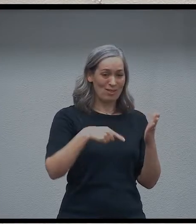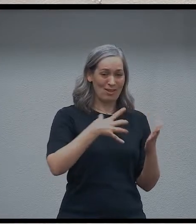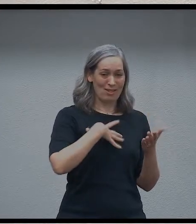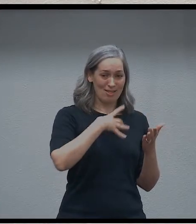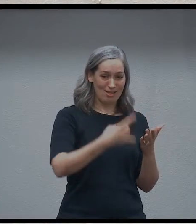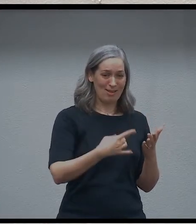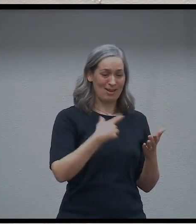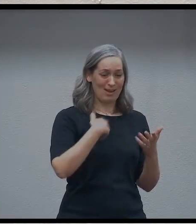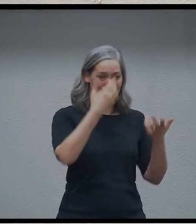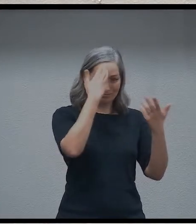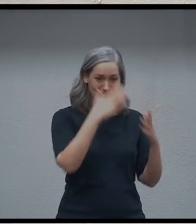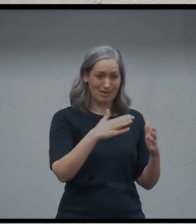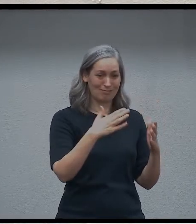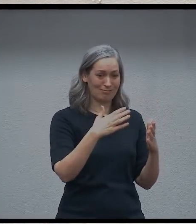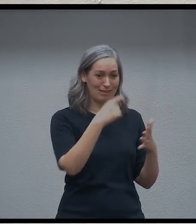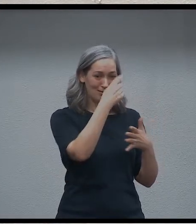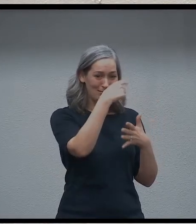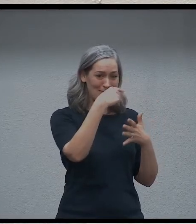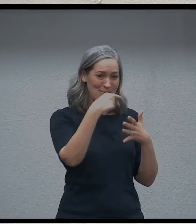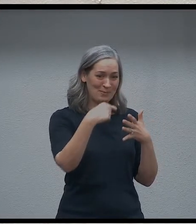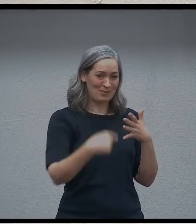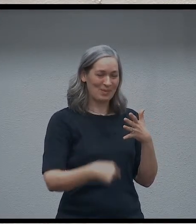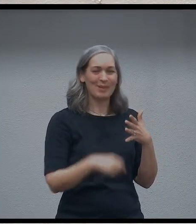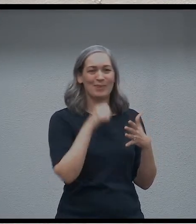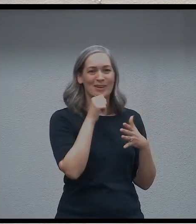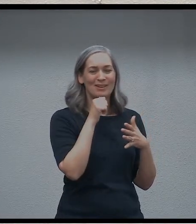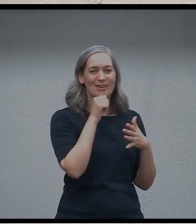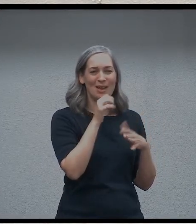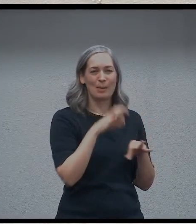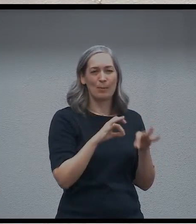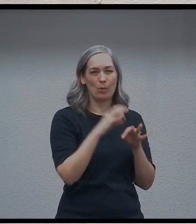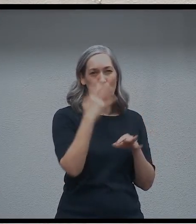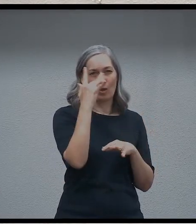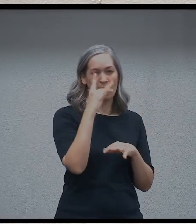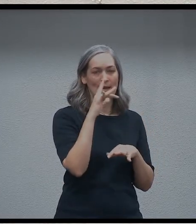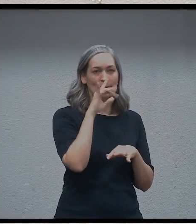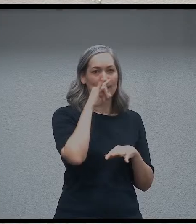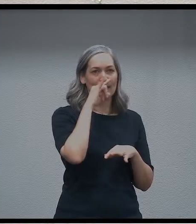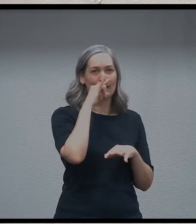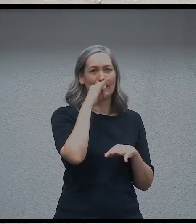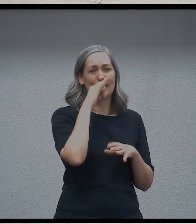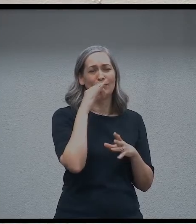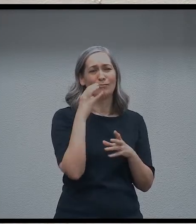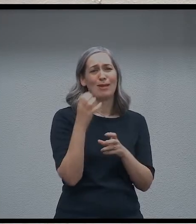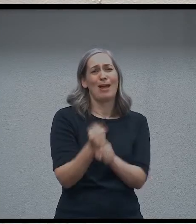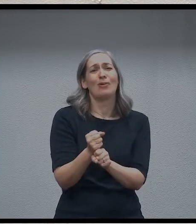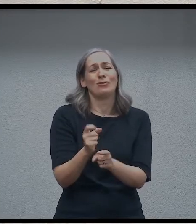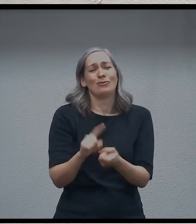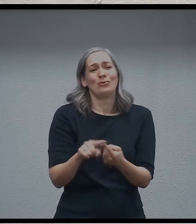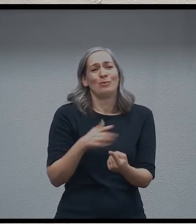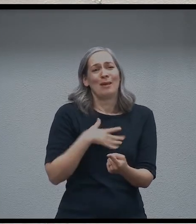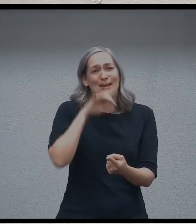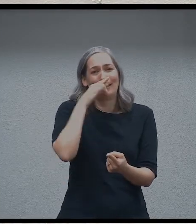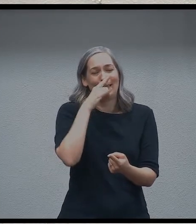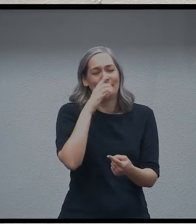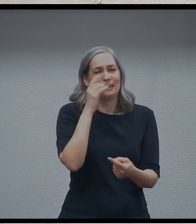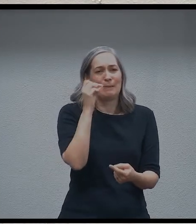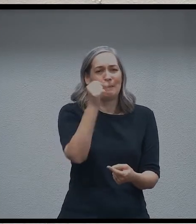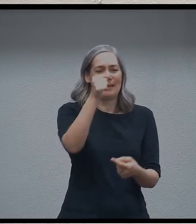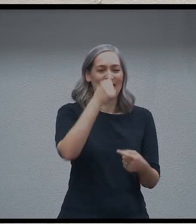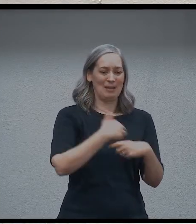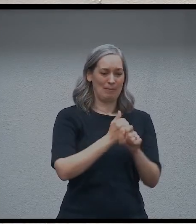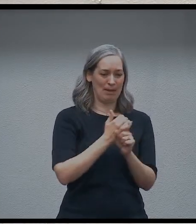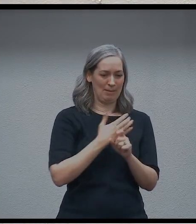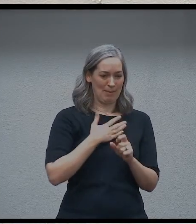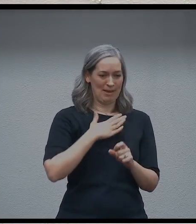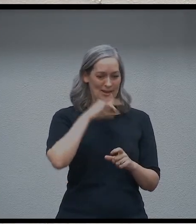what it is. None of that. None of that mattered because the kids cling to my kids. And it immediately made my kids